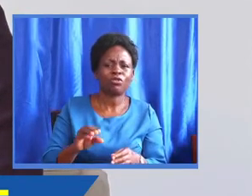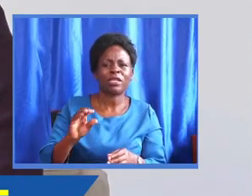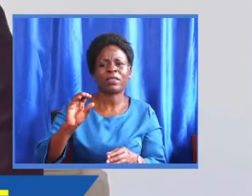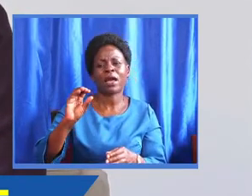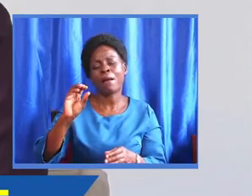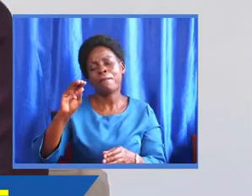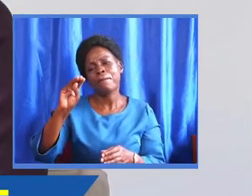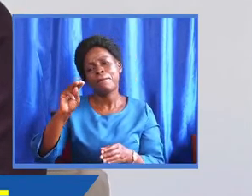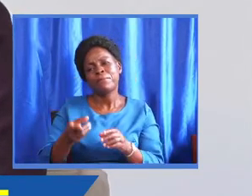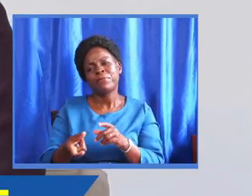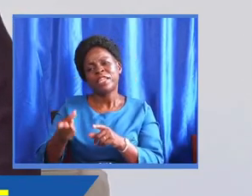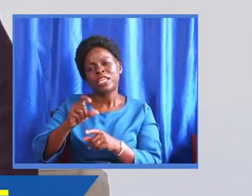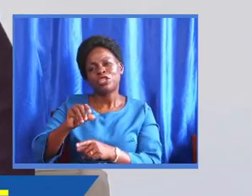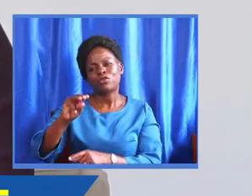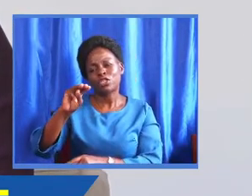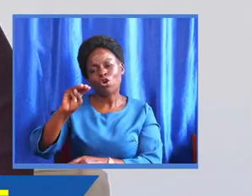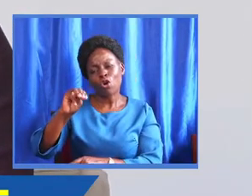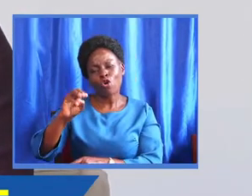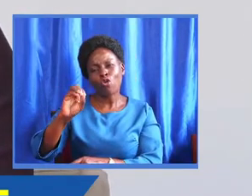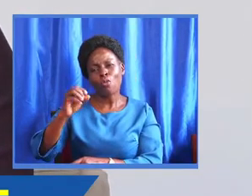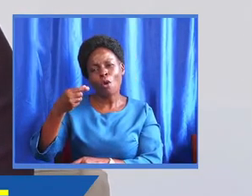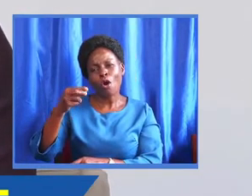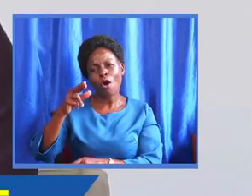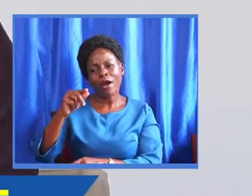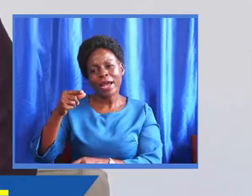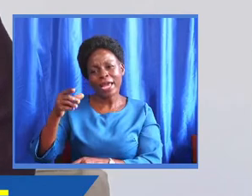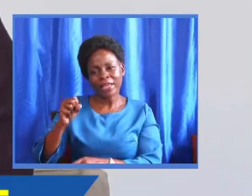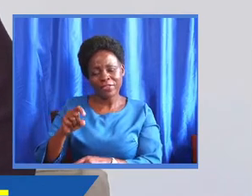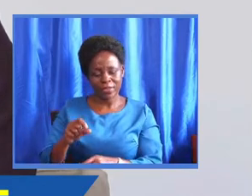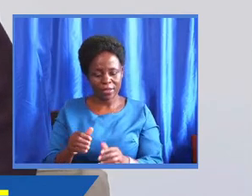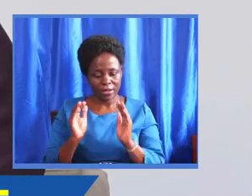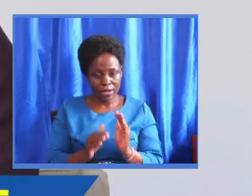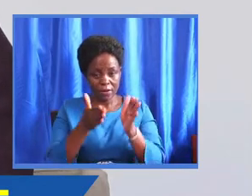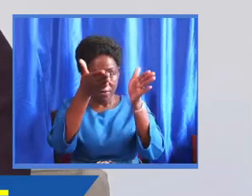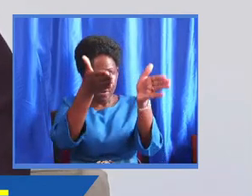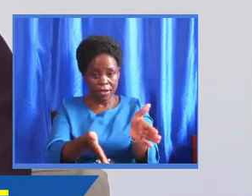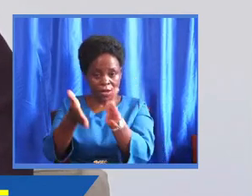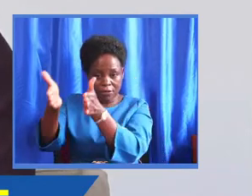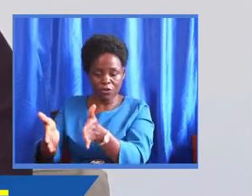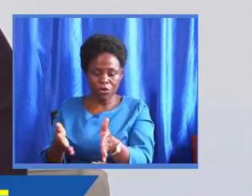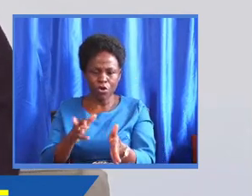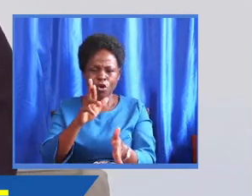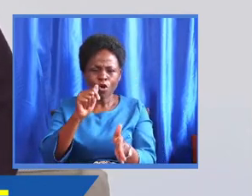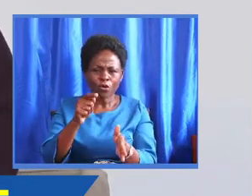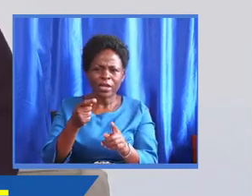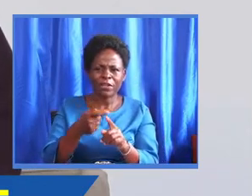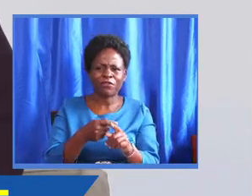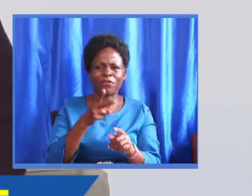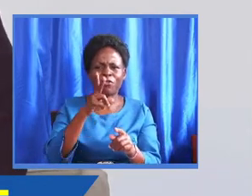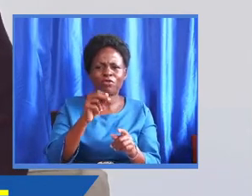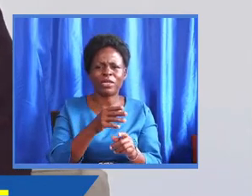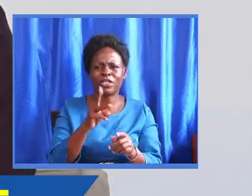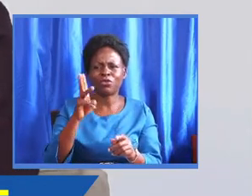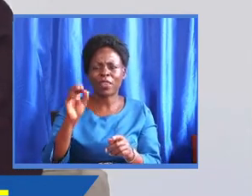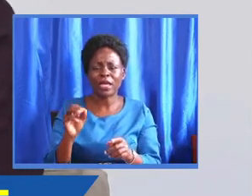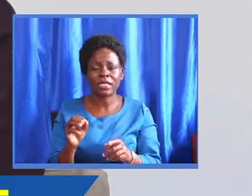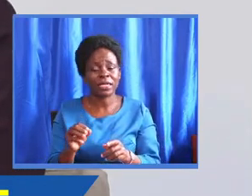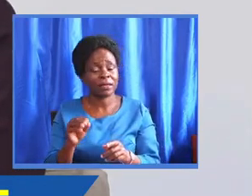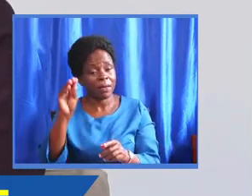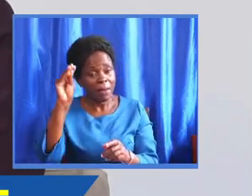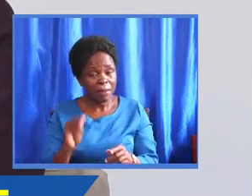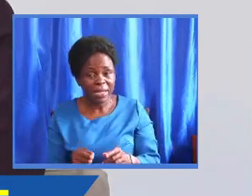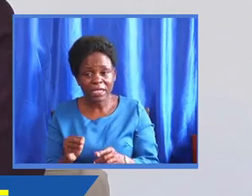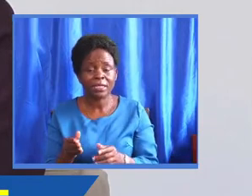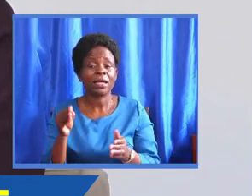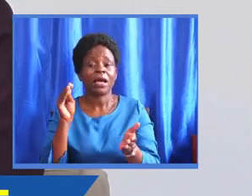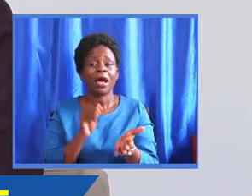on mortgage. The individuals, the same thing. Whereas the rate has gone from 20% to 30%, again,